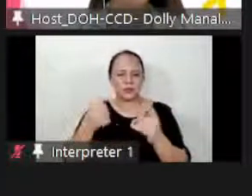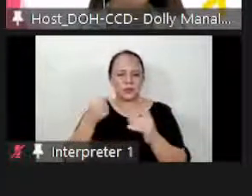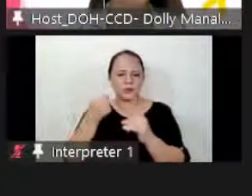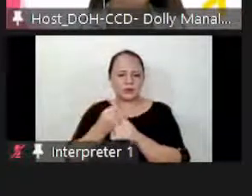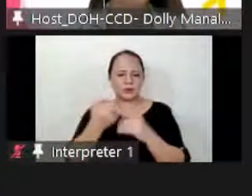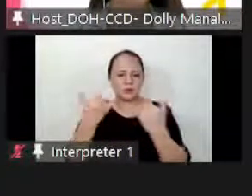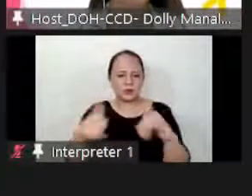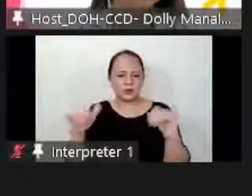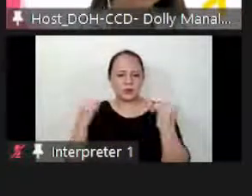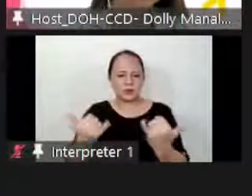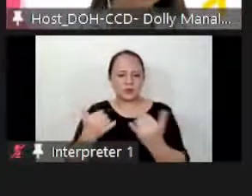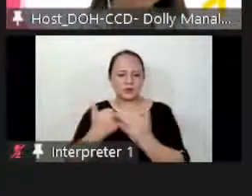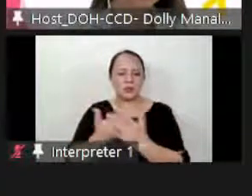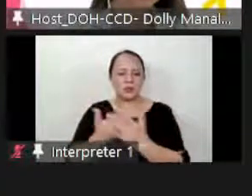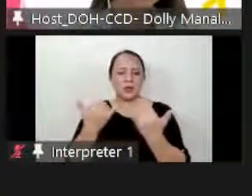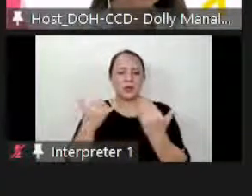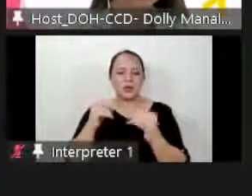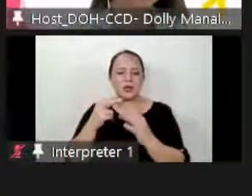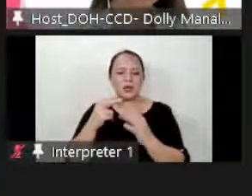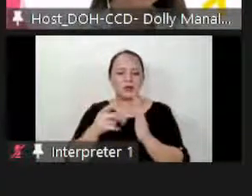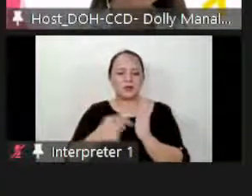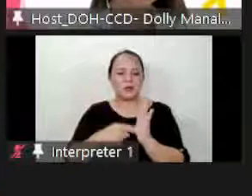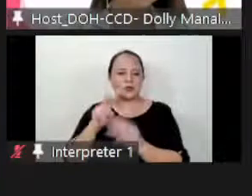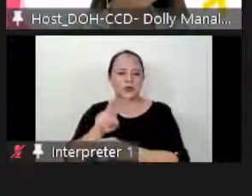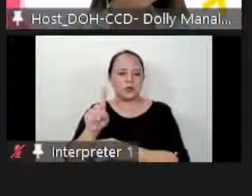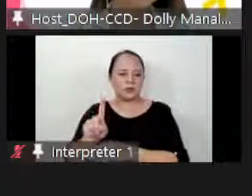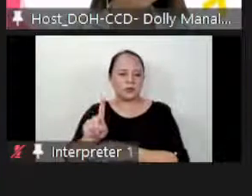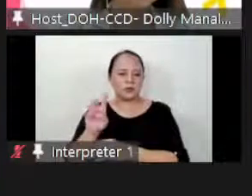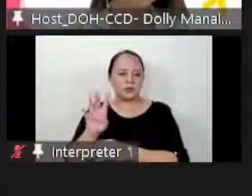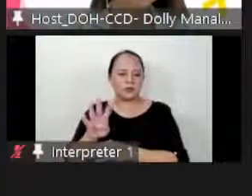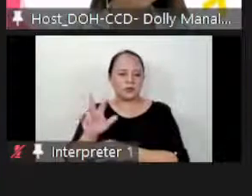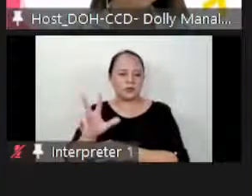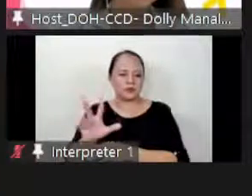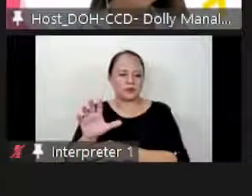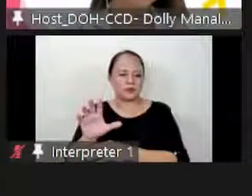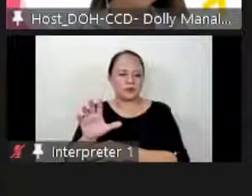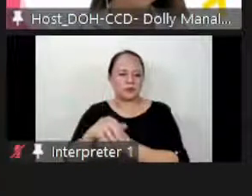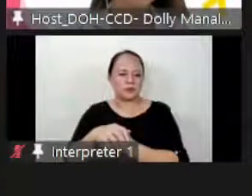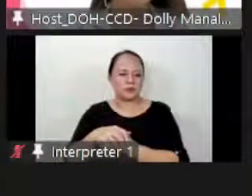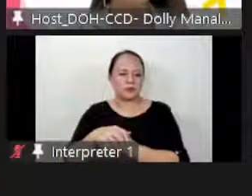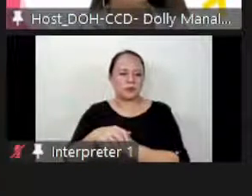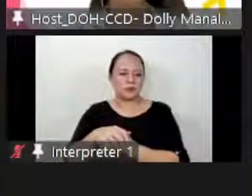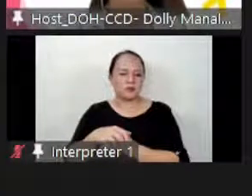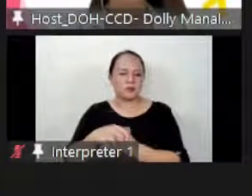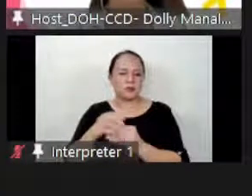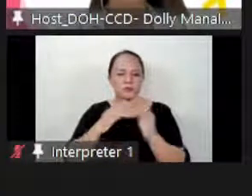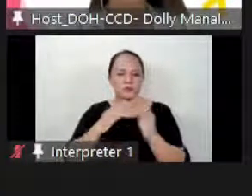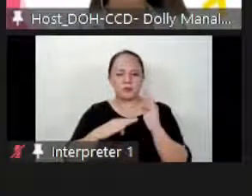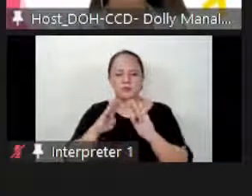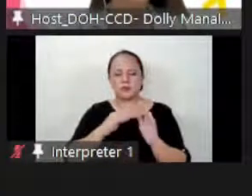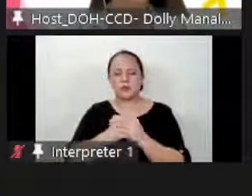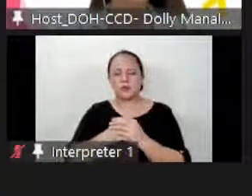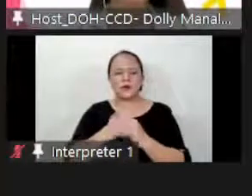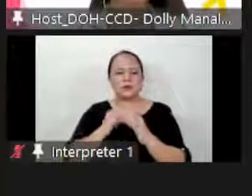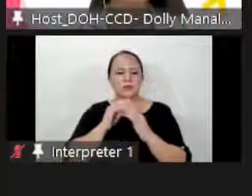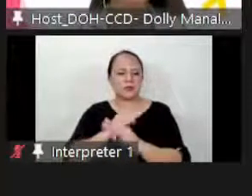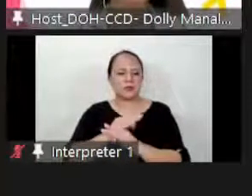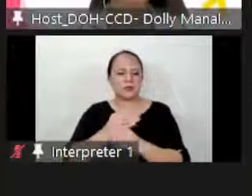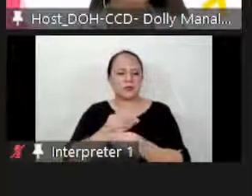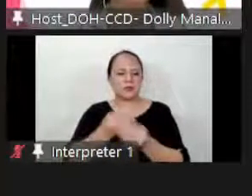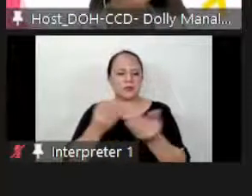day. That is House Bill 2140. The loophole in the provision on the